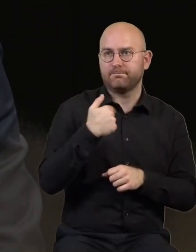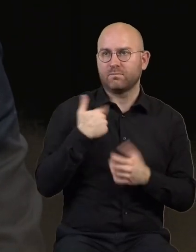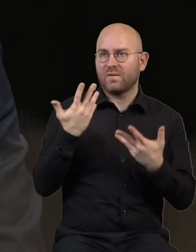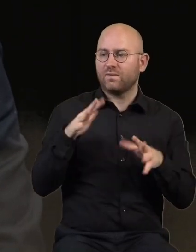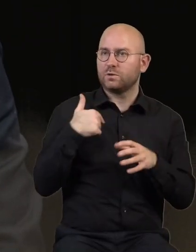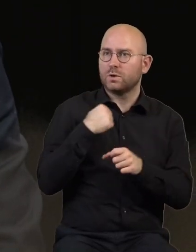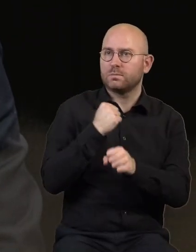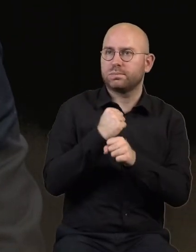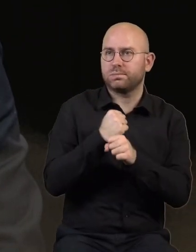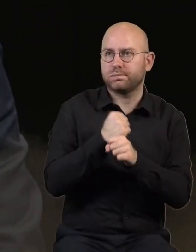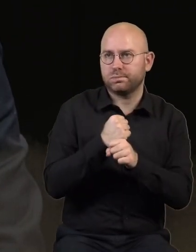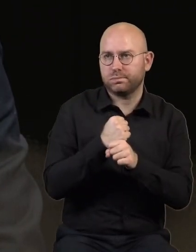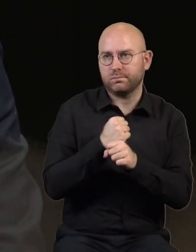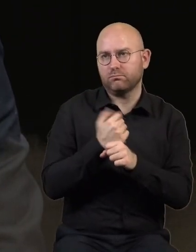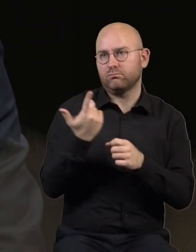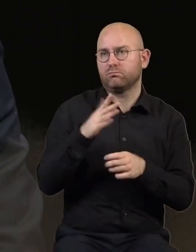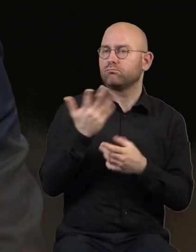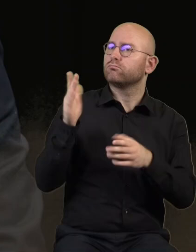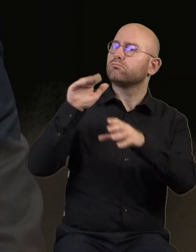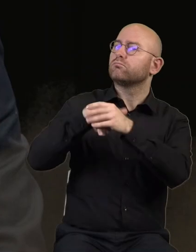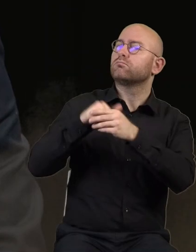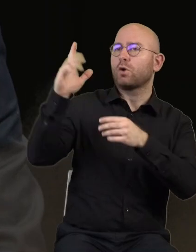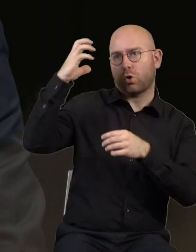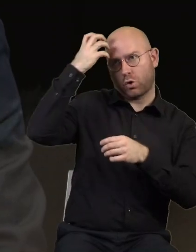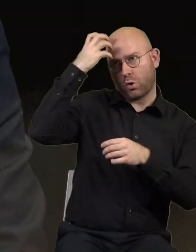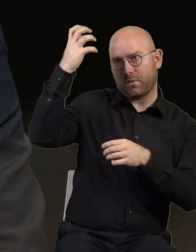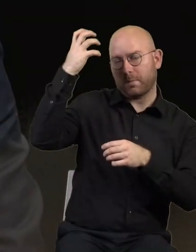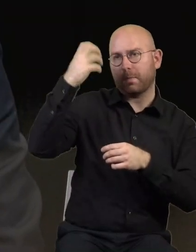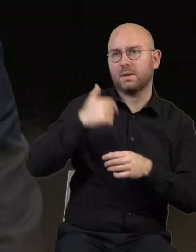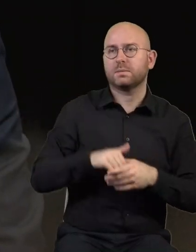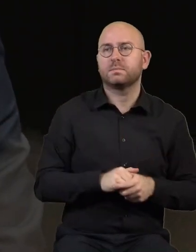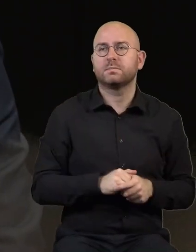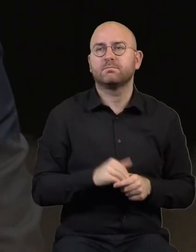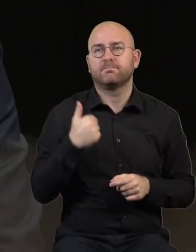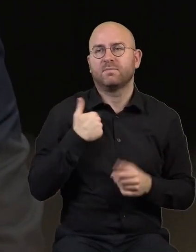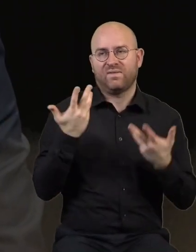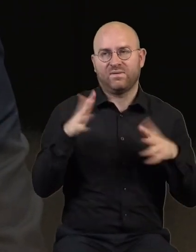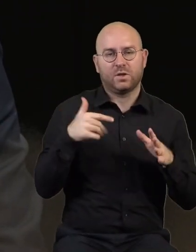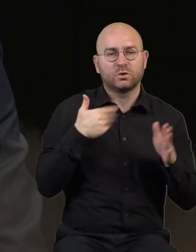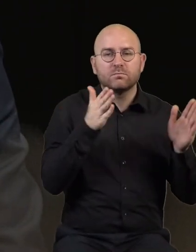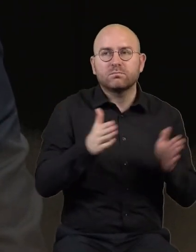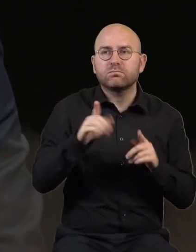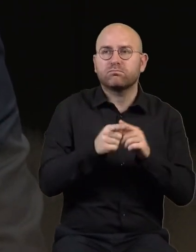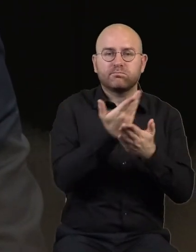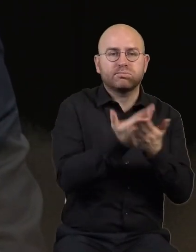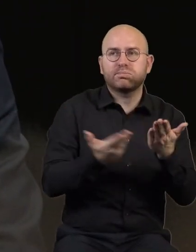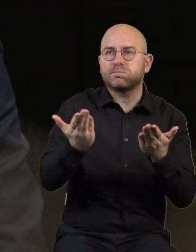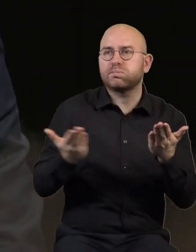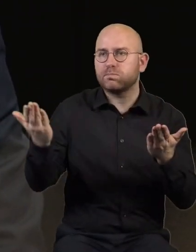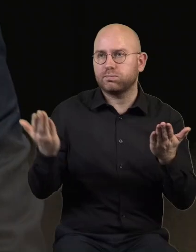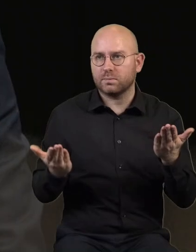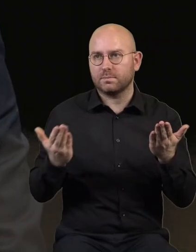participating in preparation of this document. The document was called Integrated Regional